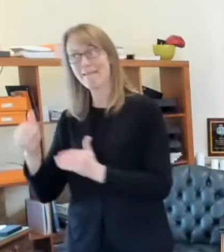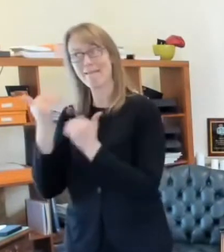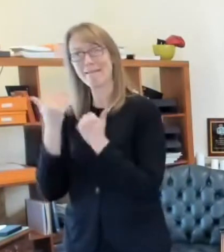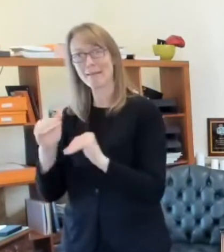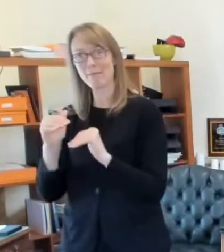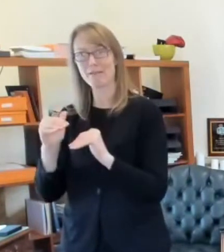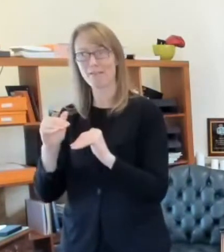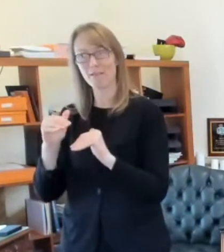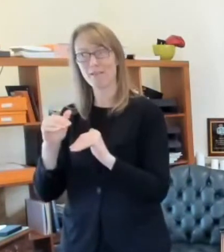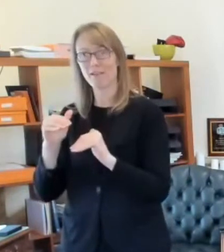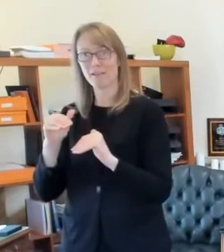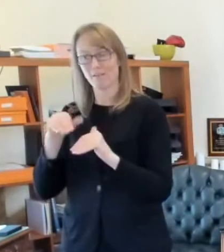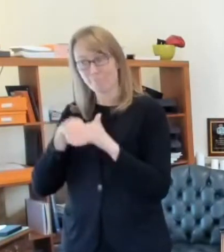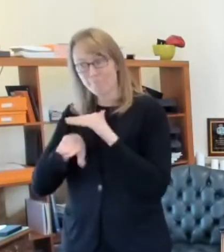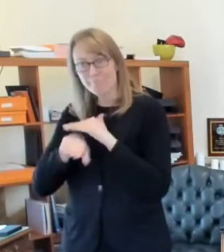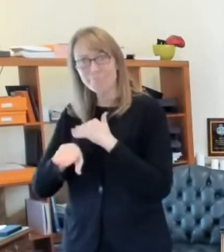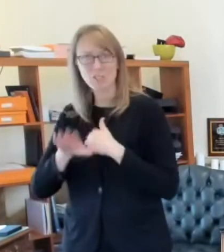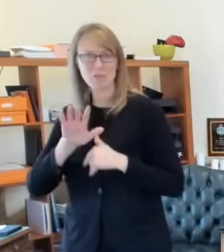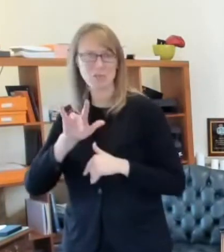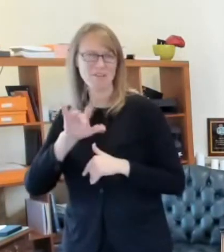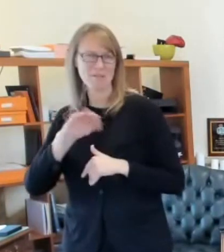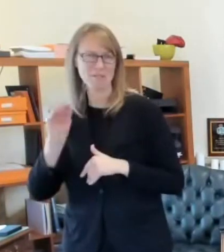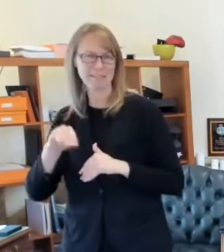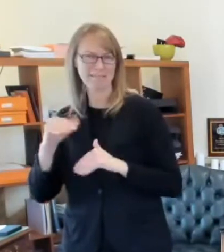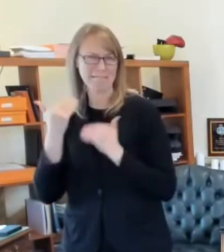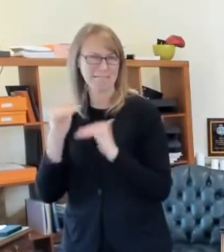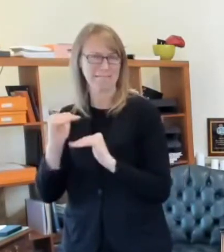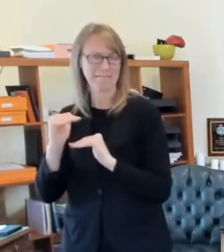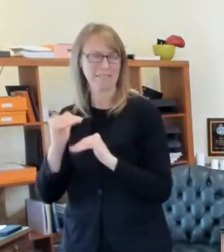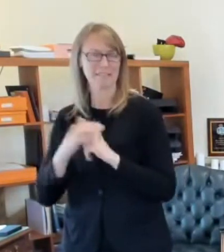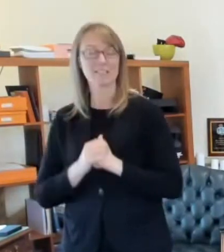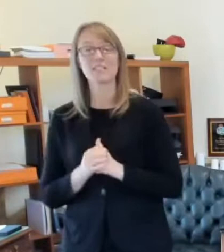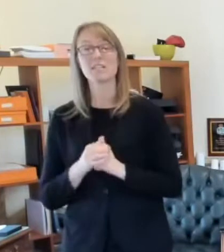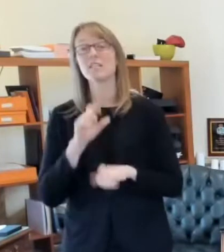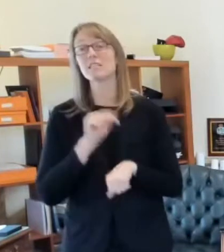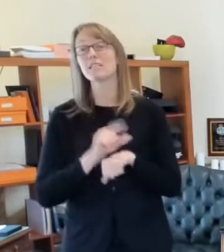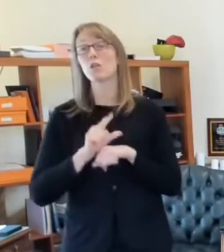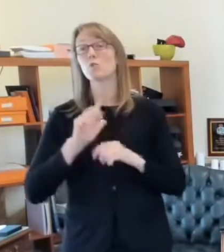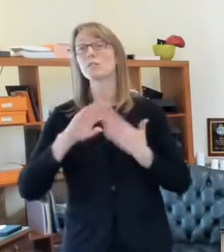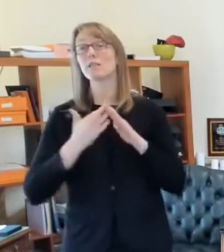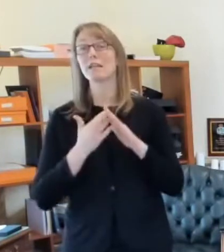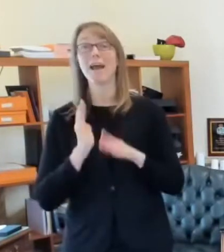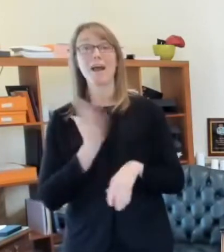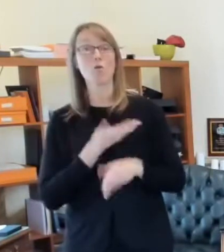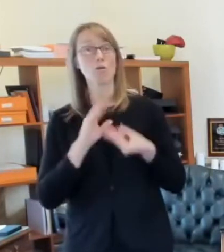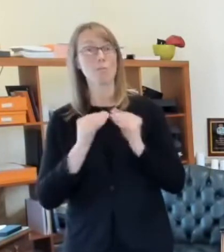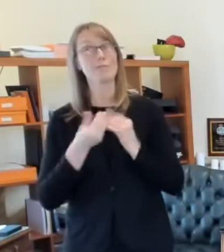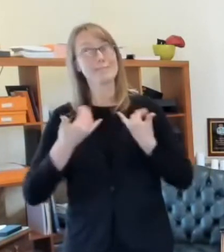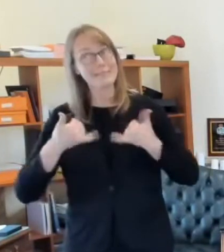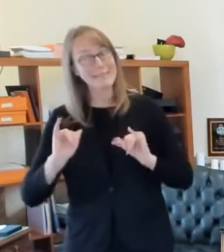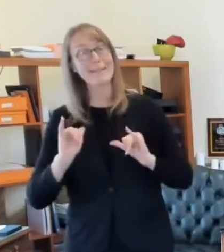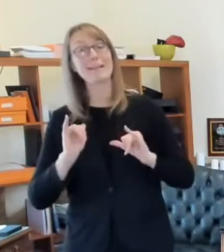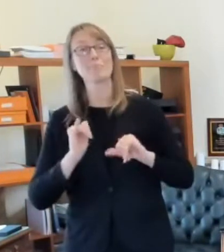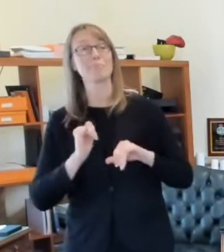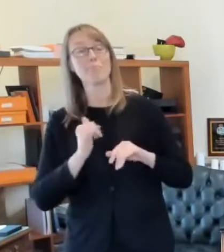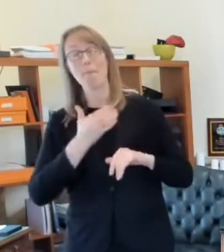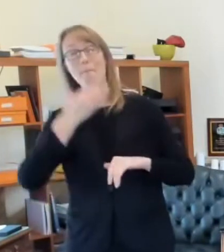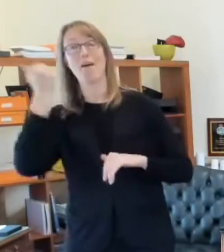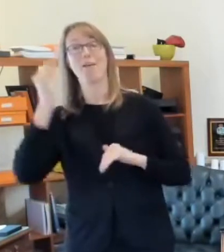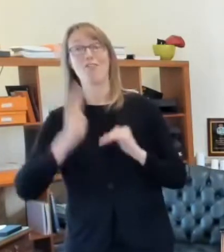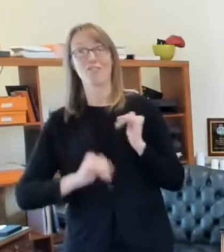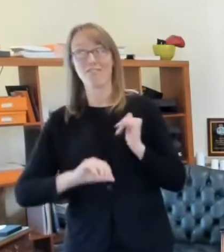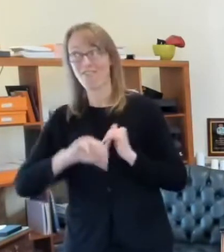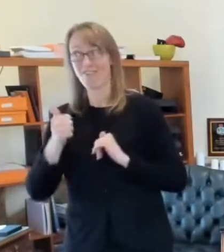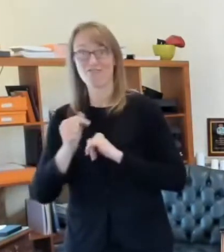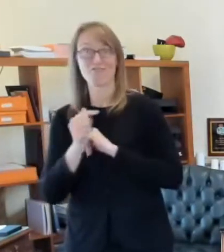in the program here, City of St. Louis numbers are still much, much better than any place else in the